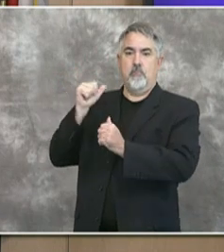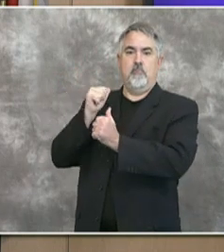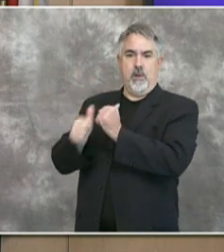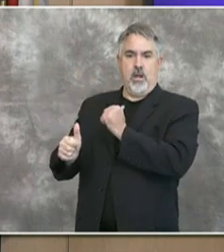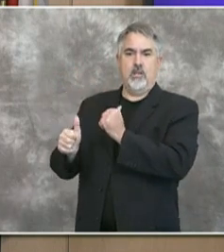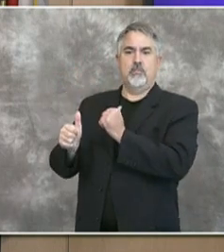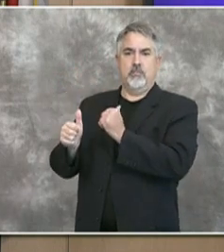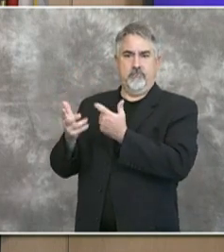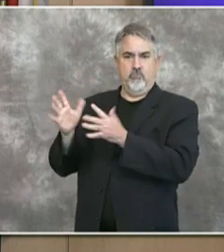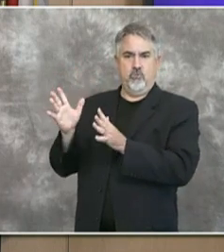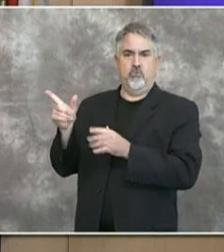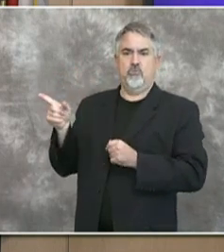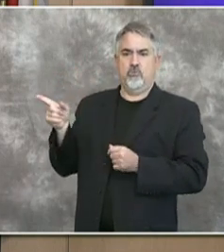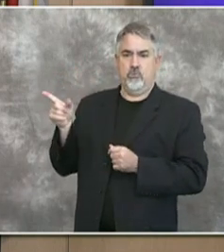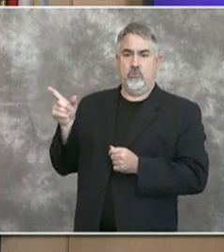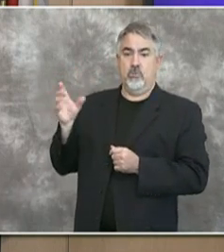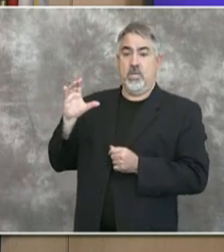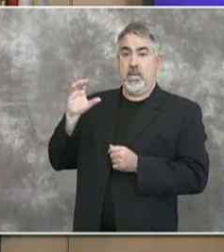allow them